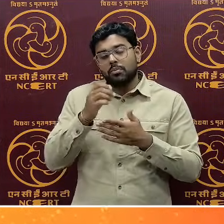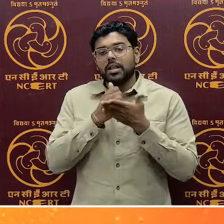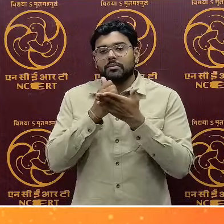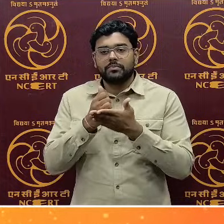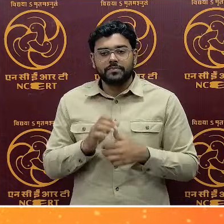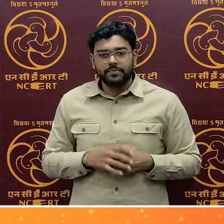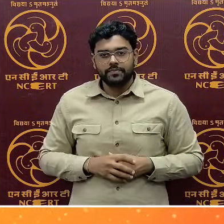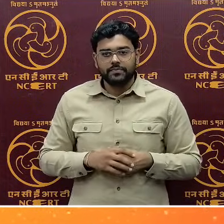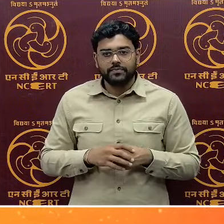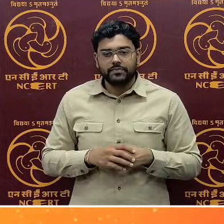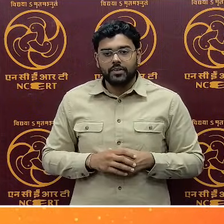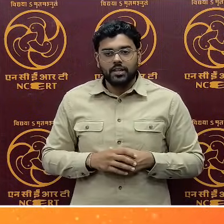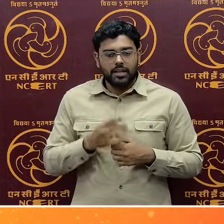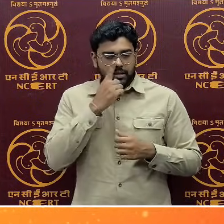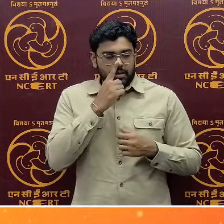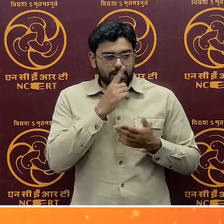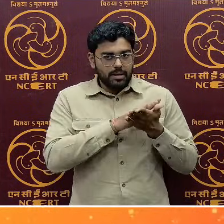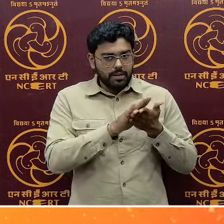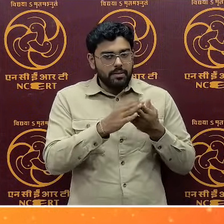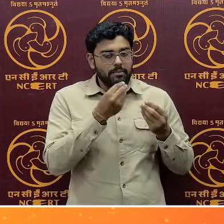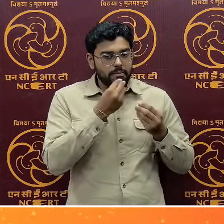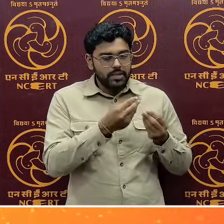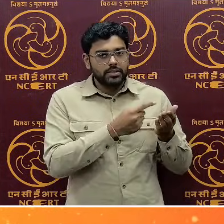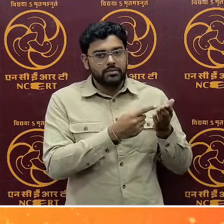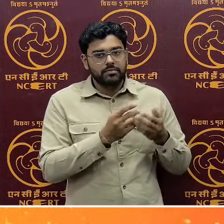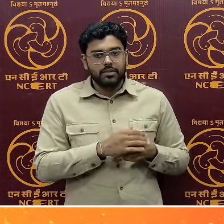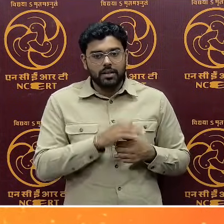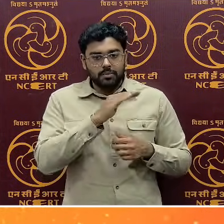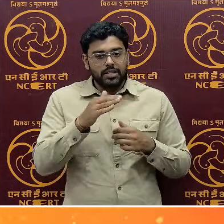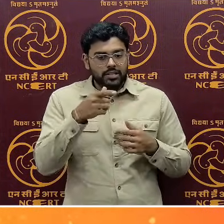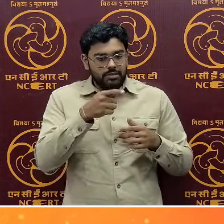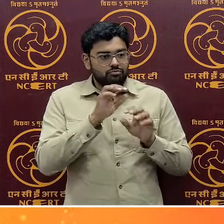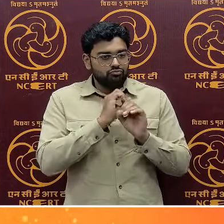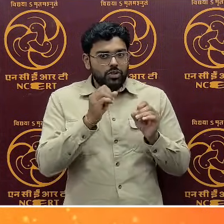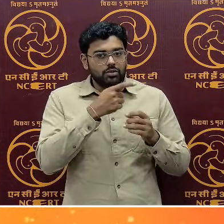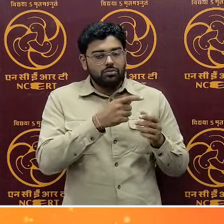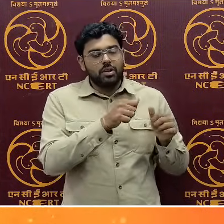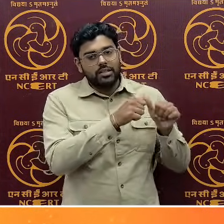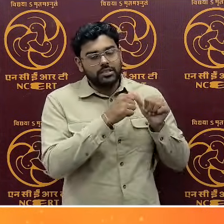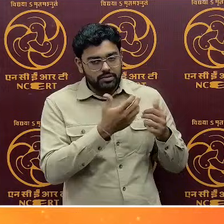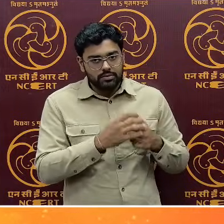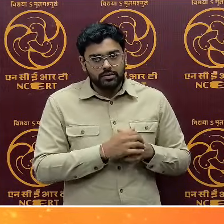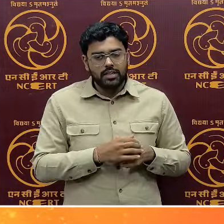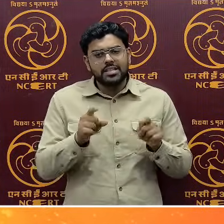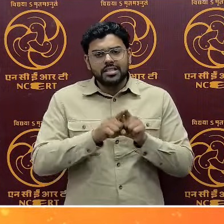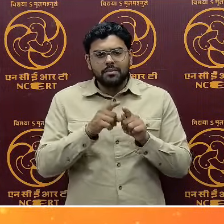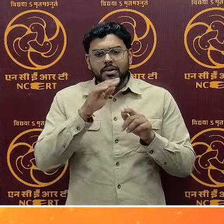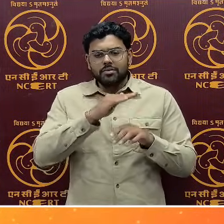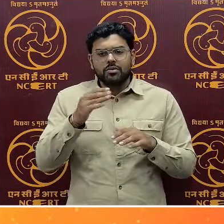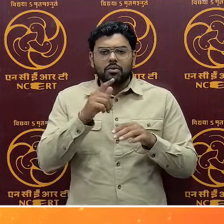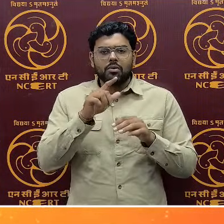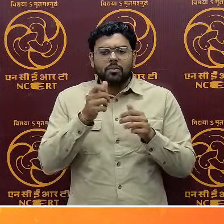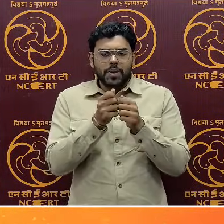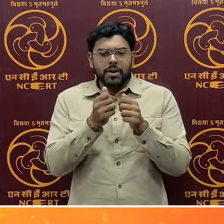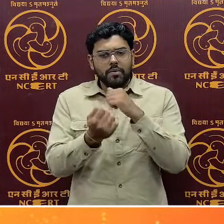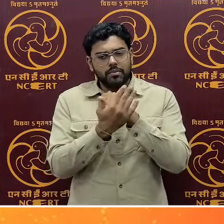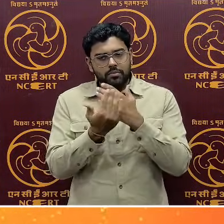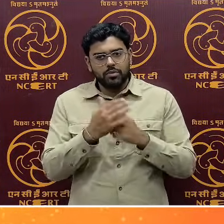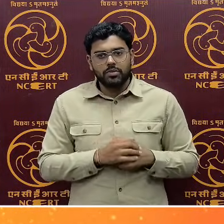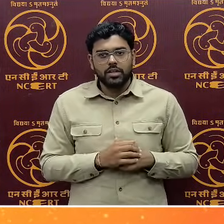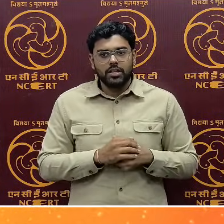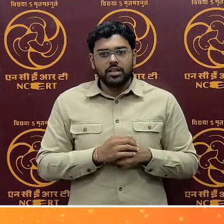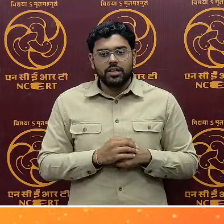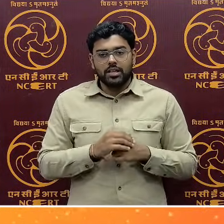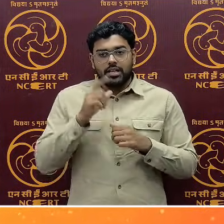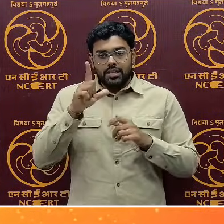So, I'll request Harpreet ma'am to Sure. represent all the students, and Yes. by the time students can also write in the comment section. Leroy's name